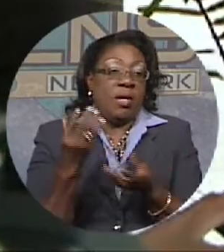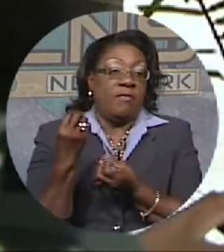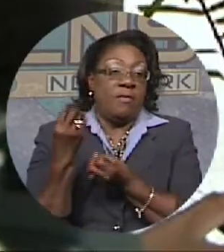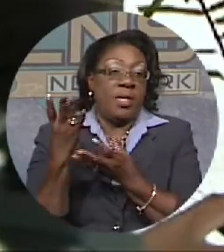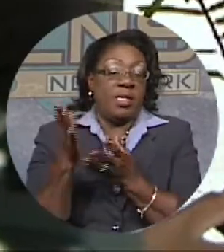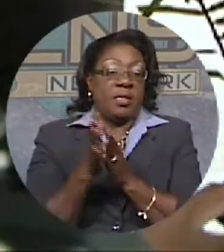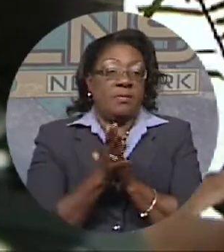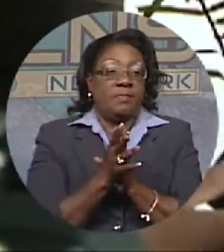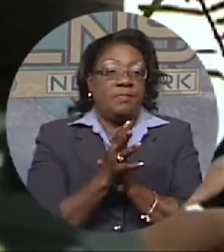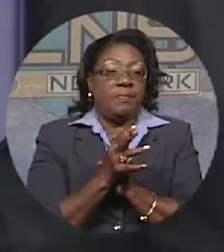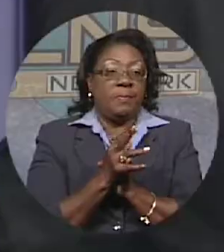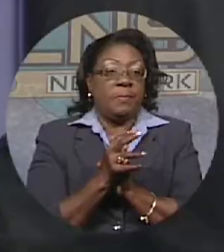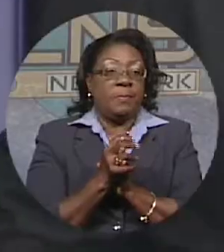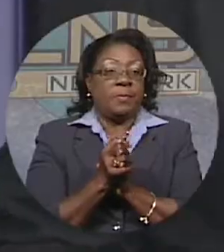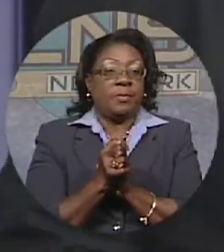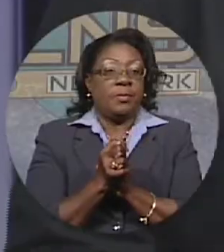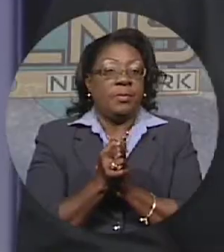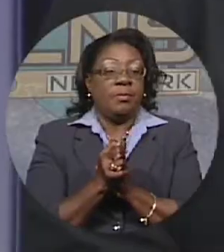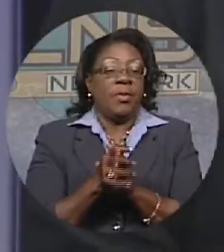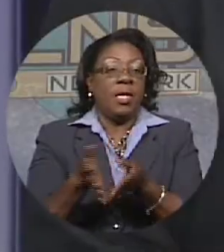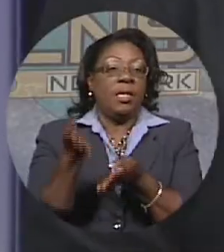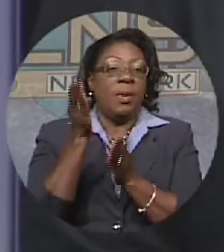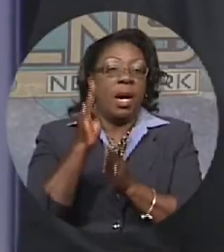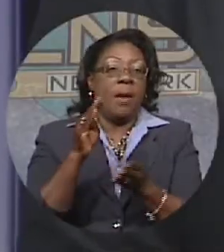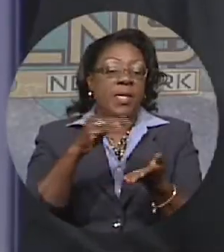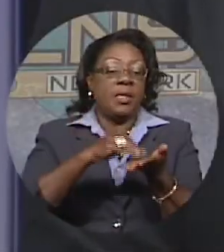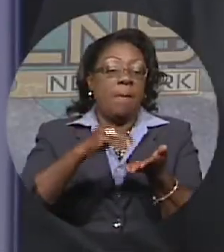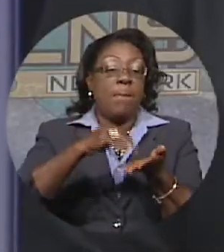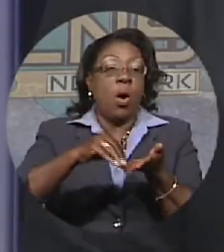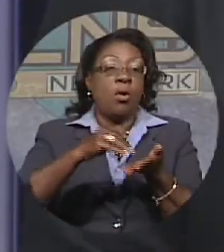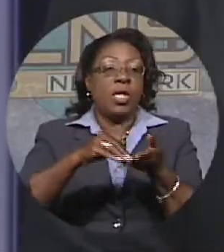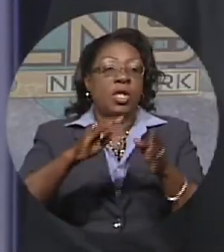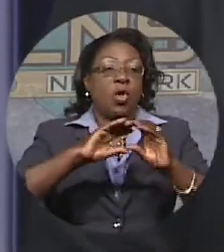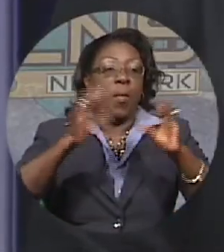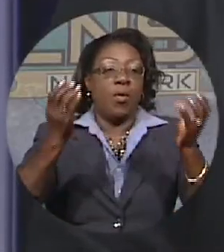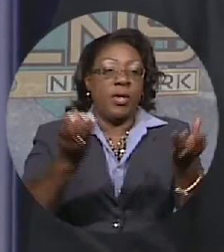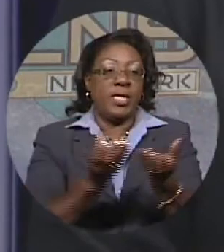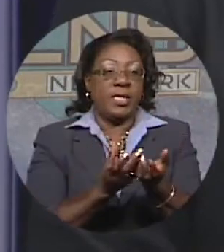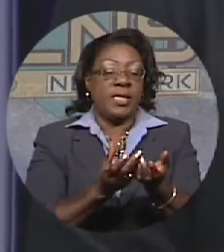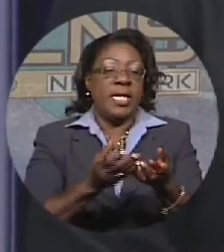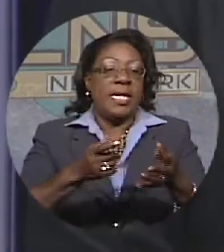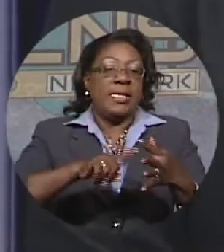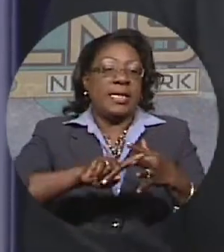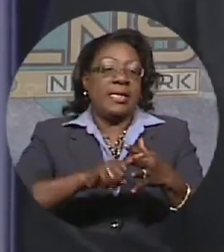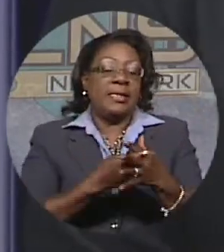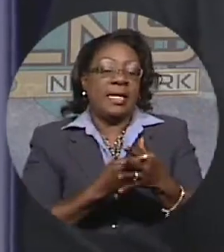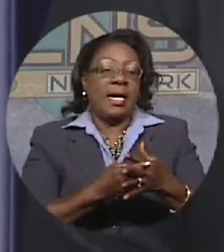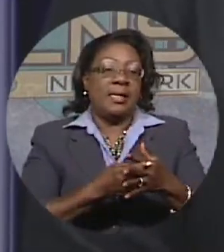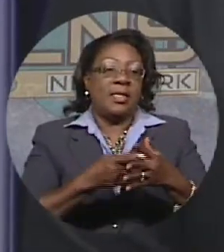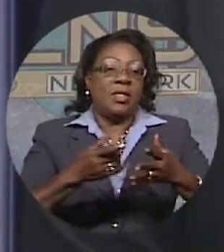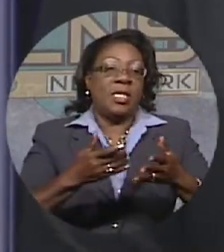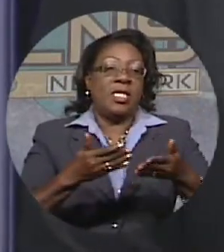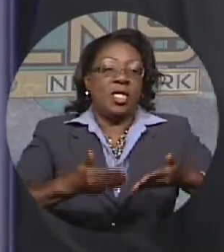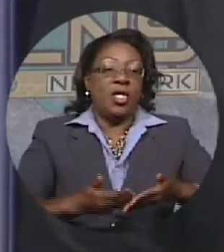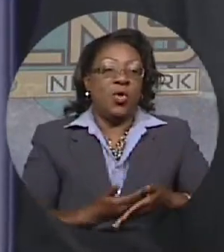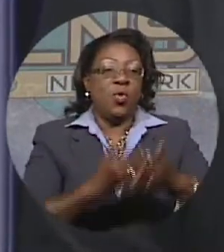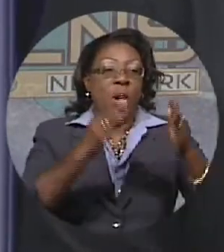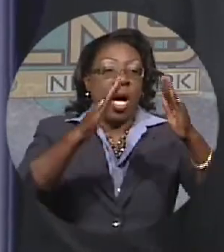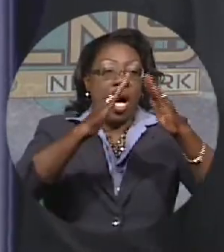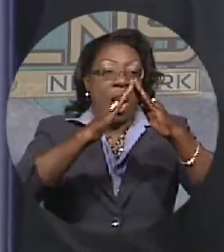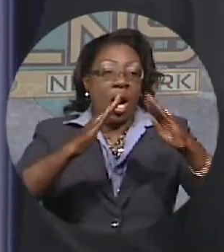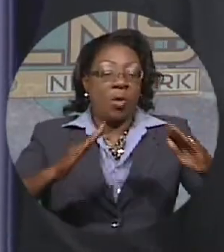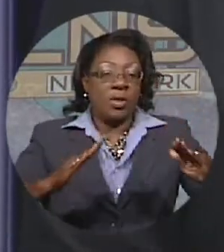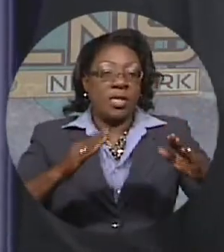into the States. The Bahamas Mortgage Corporation is getting set to launch its new housing project, which is expected to put more